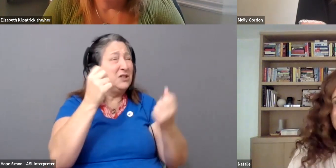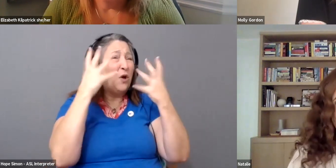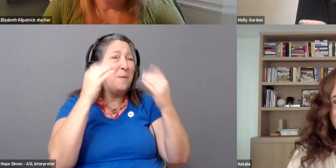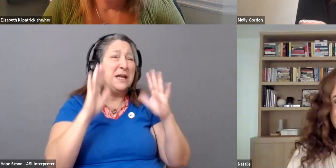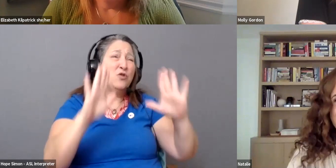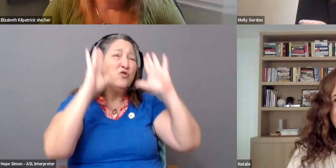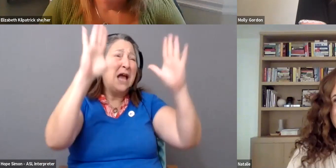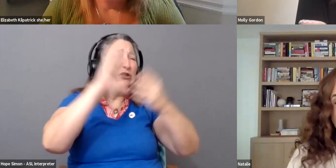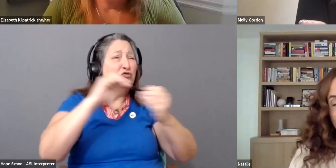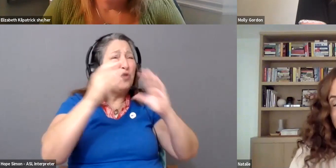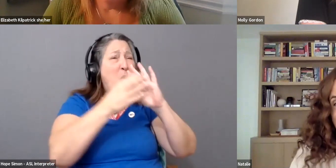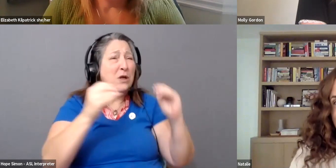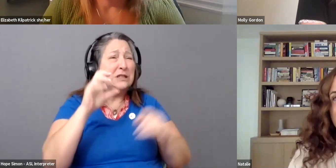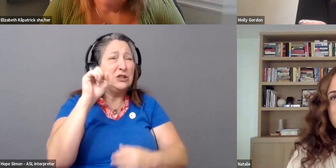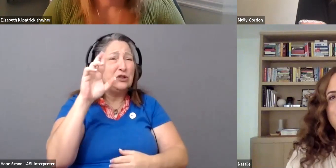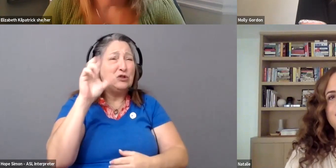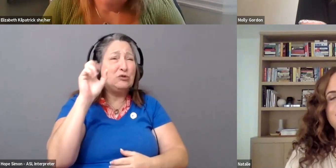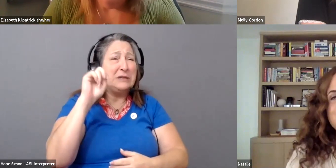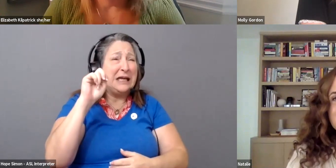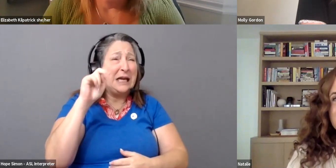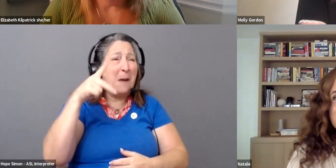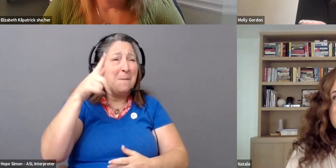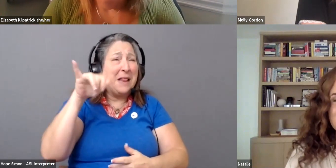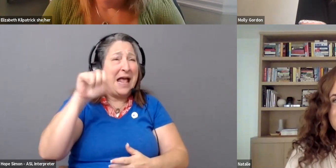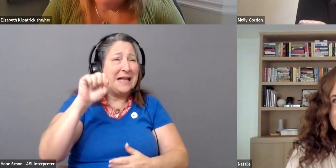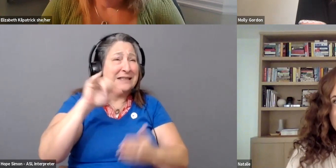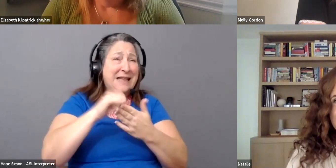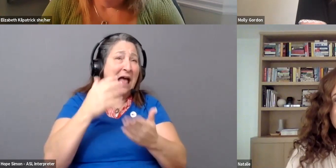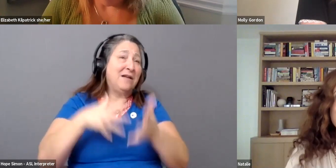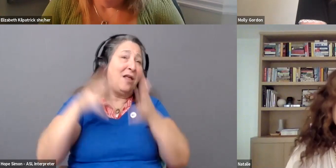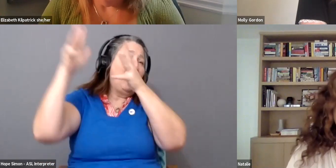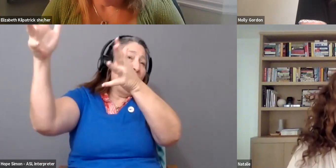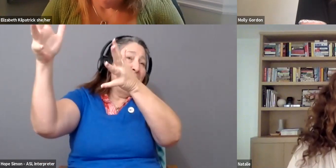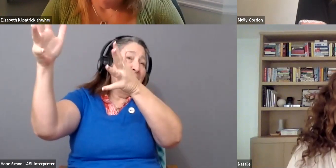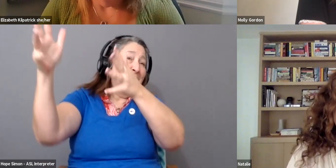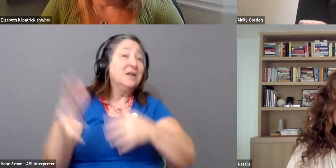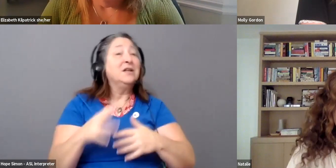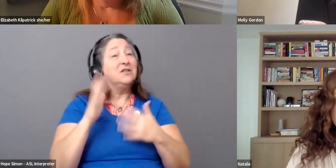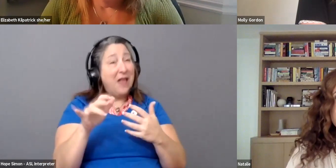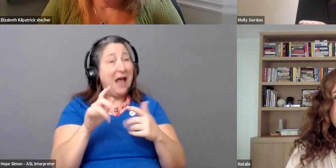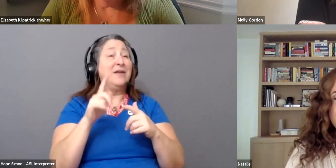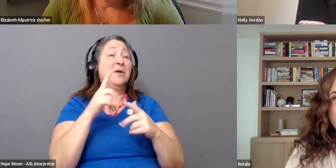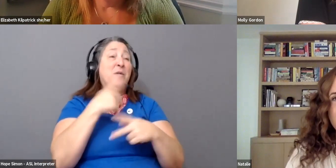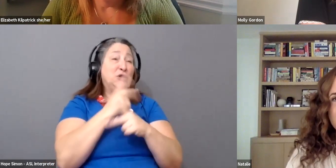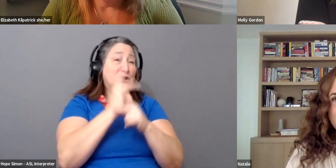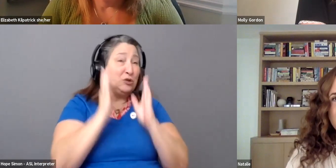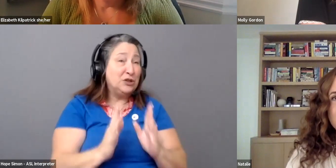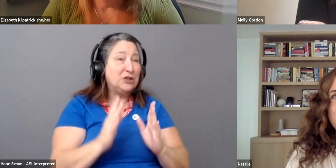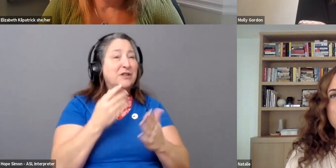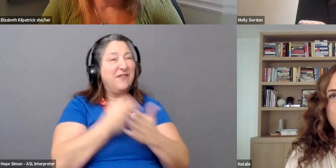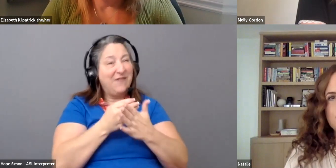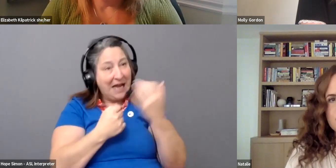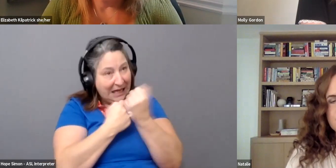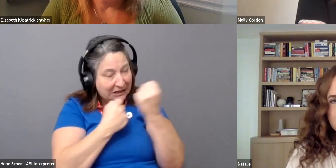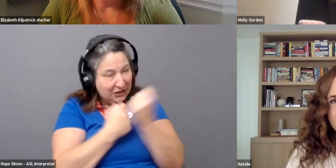that often doesn't happen. And in this case, No Trace Camping, the producer financiers of this project, called me